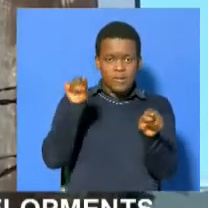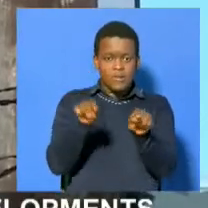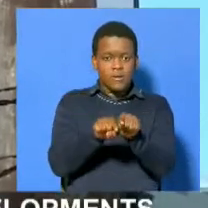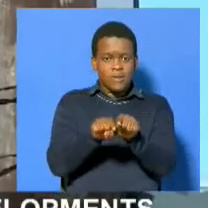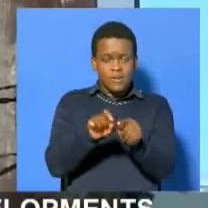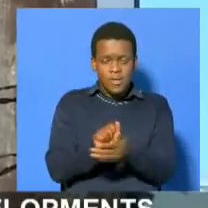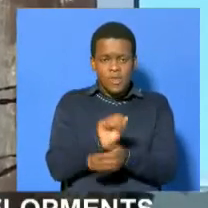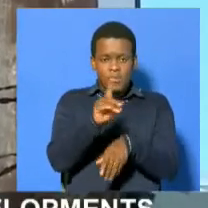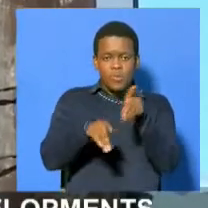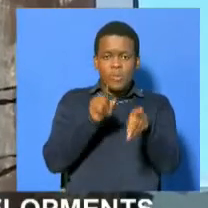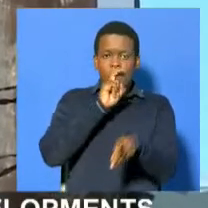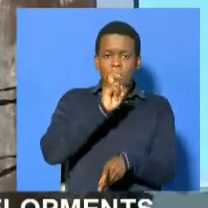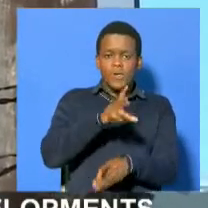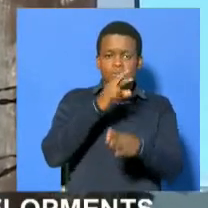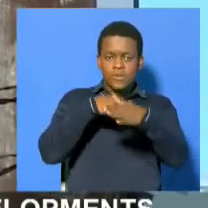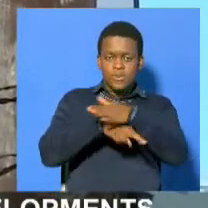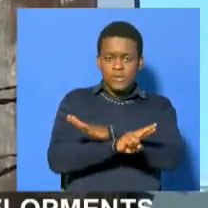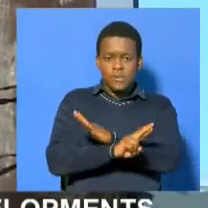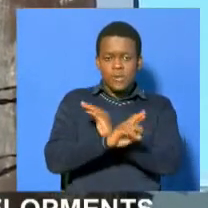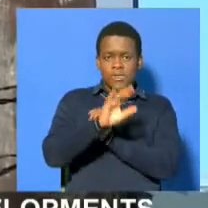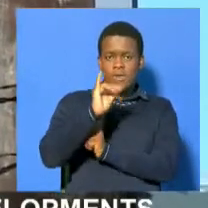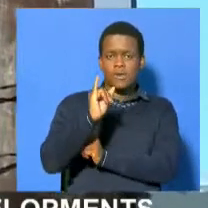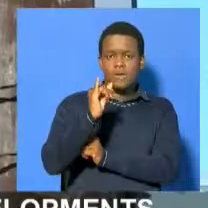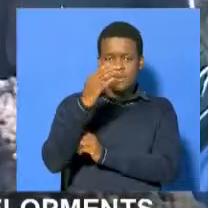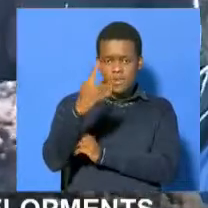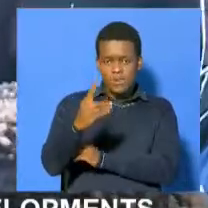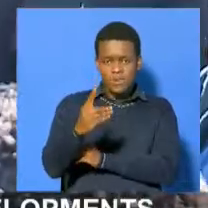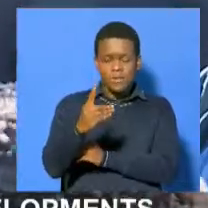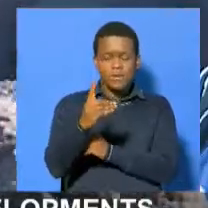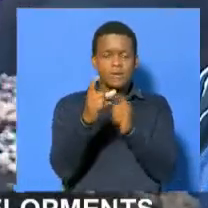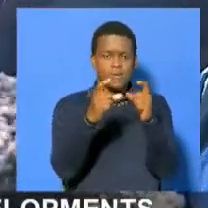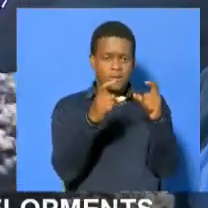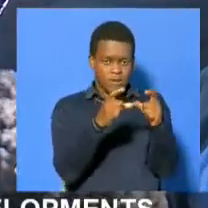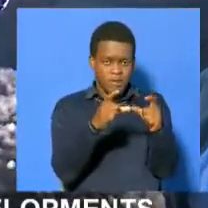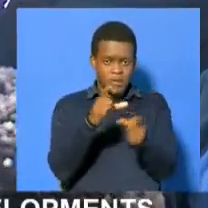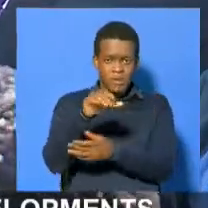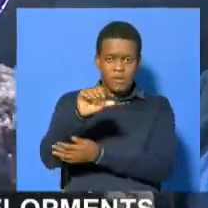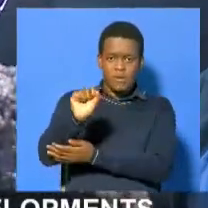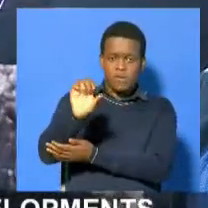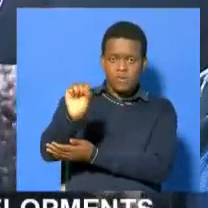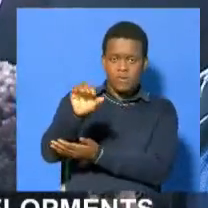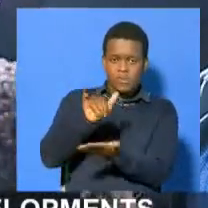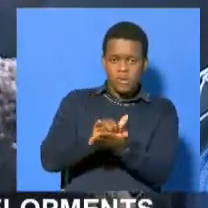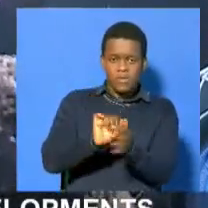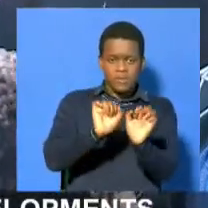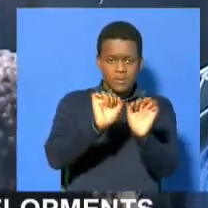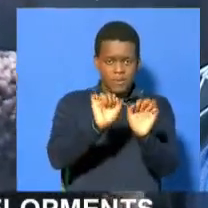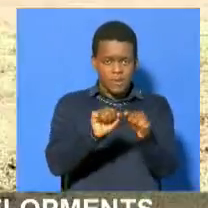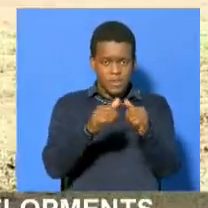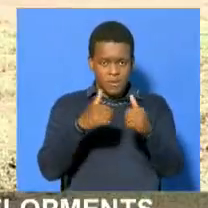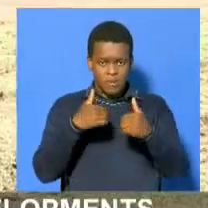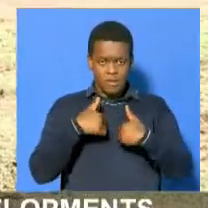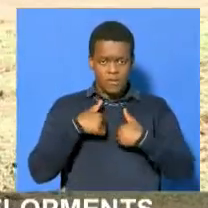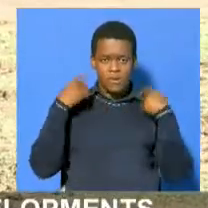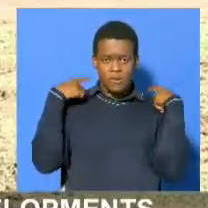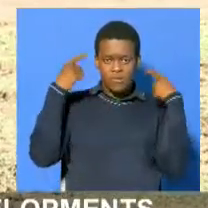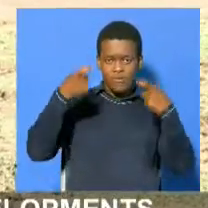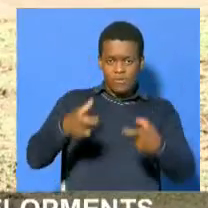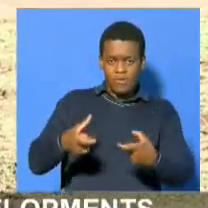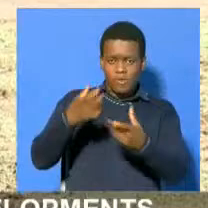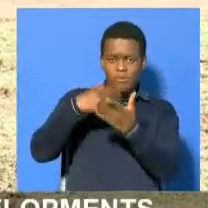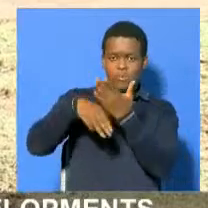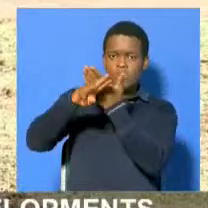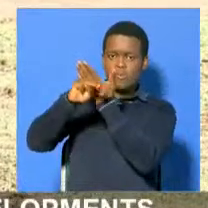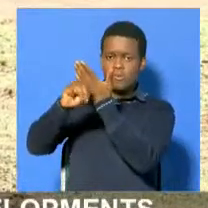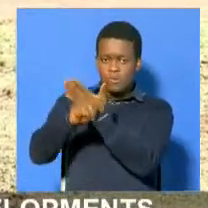national identity card, noting that many do not possess them. This lack of ID prevents them from accessing government programs and